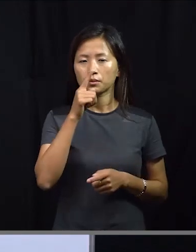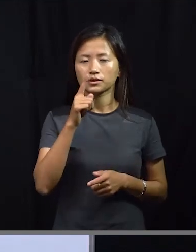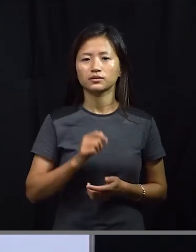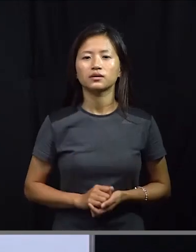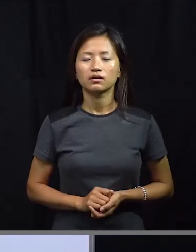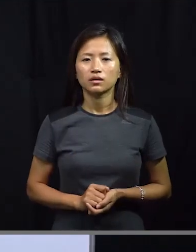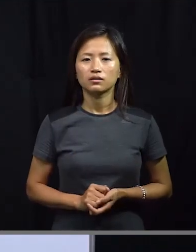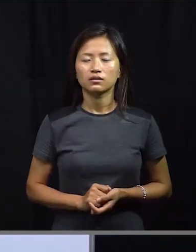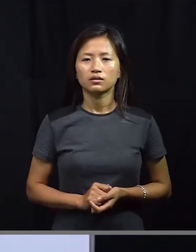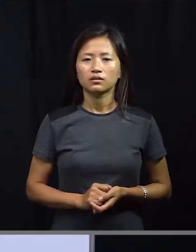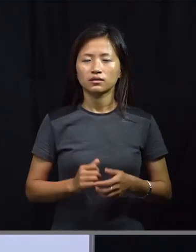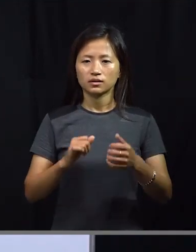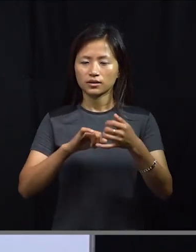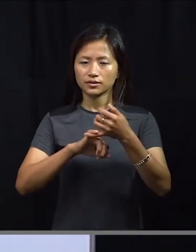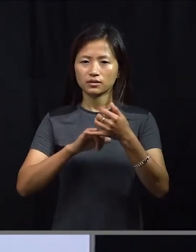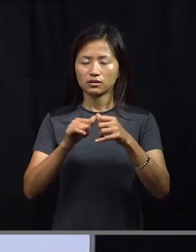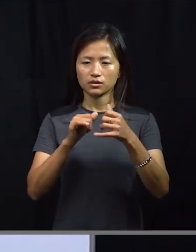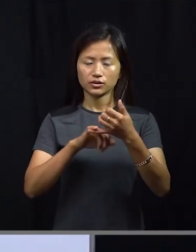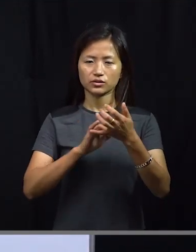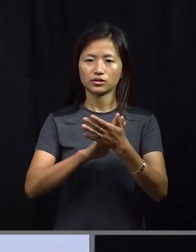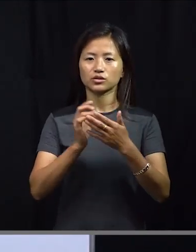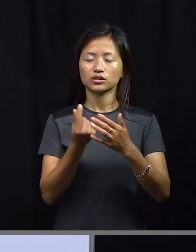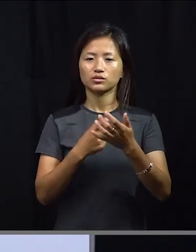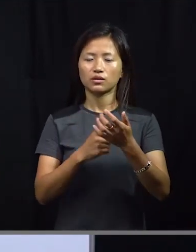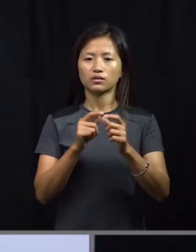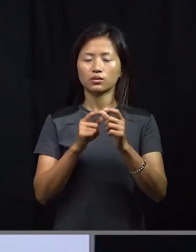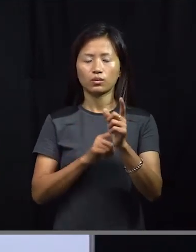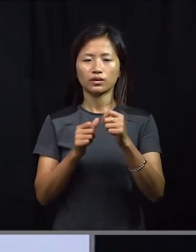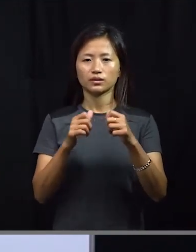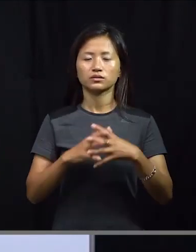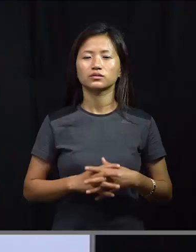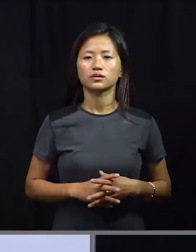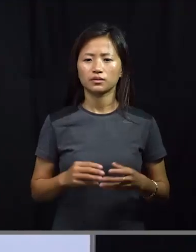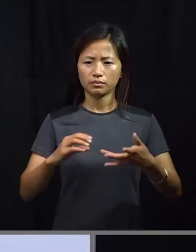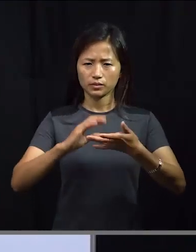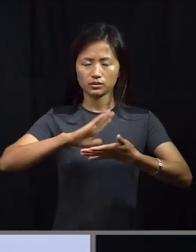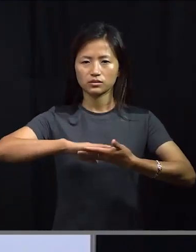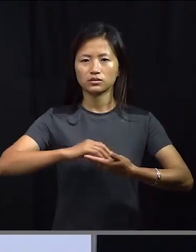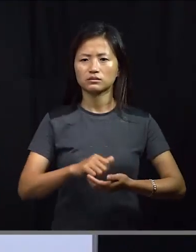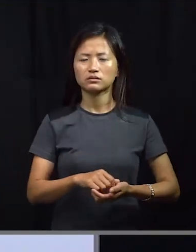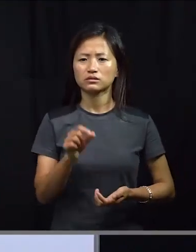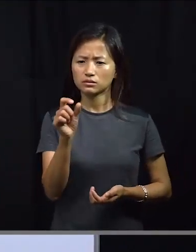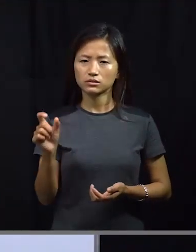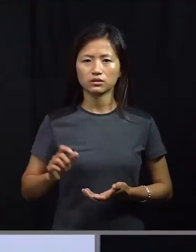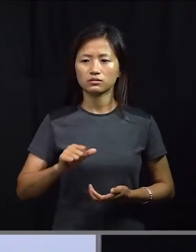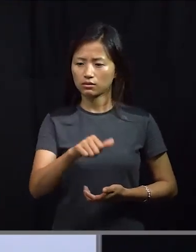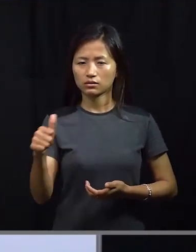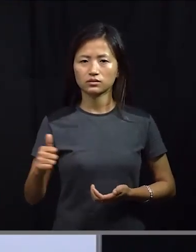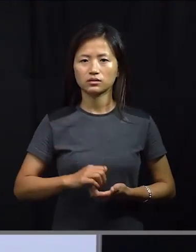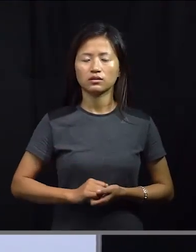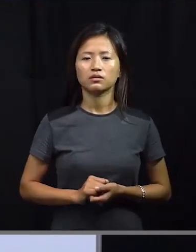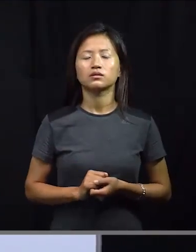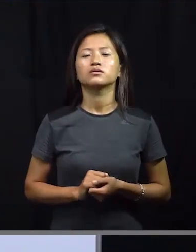is a Kshatriya, and if they marry each other, okay, this type of marriage is called as hypogamy